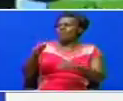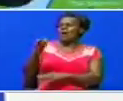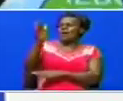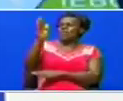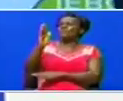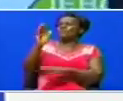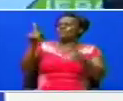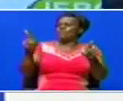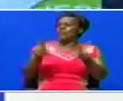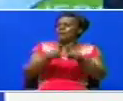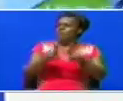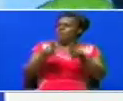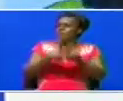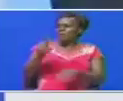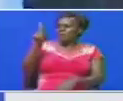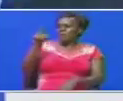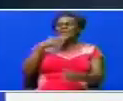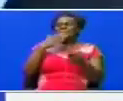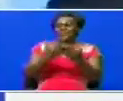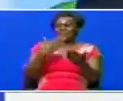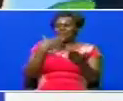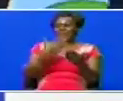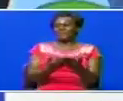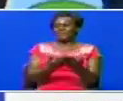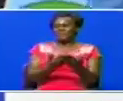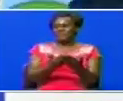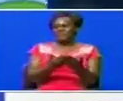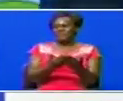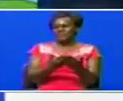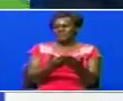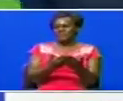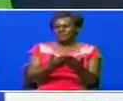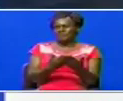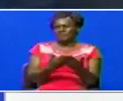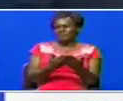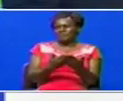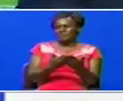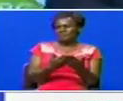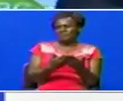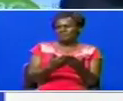Thank you.